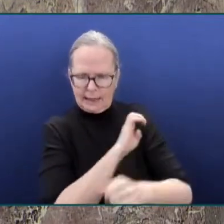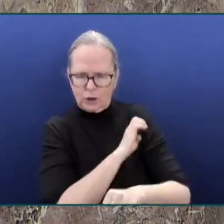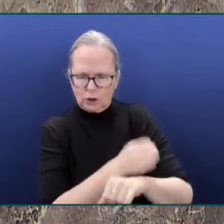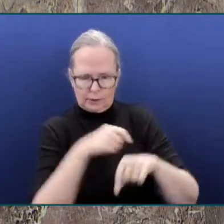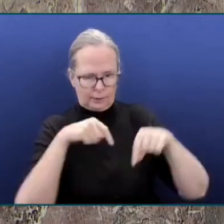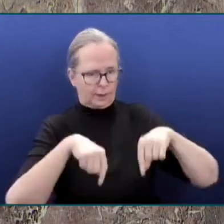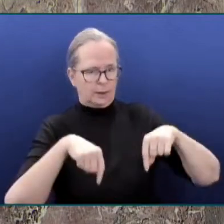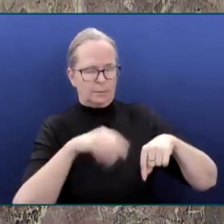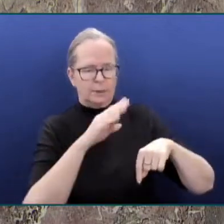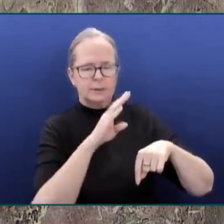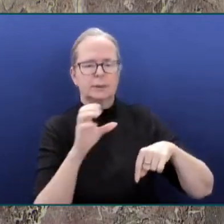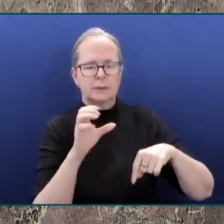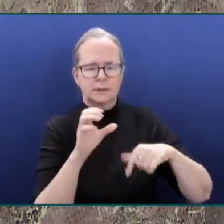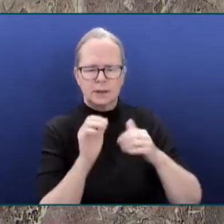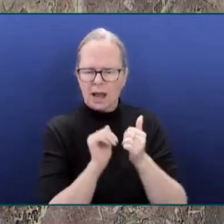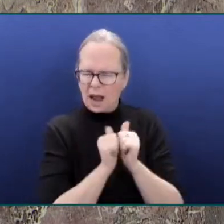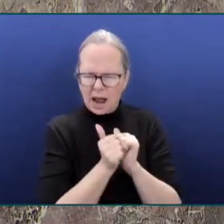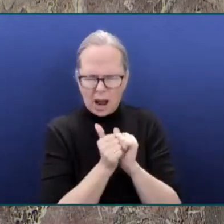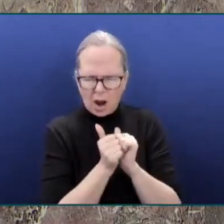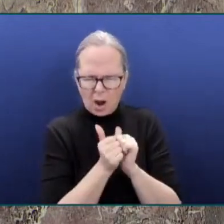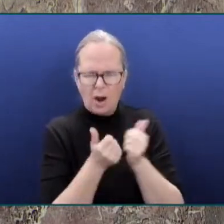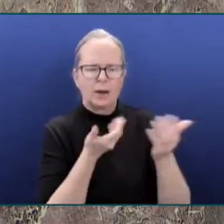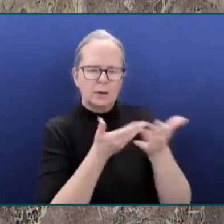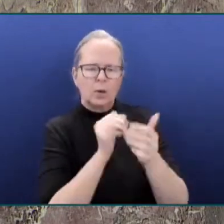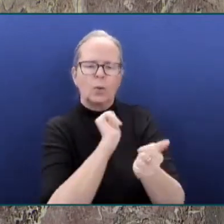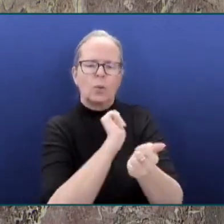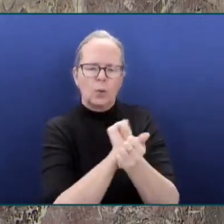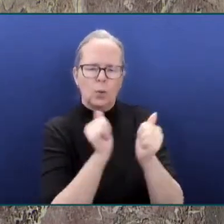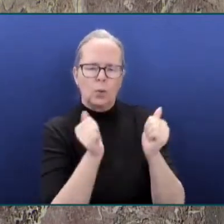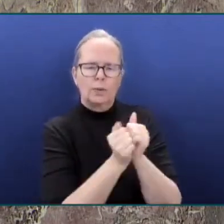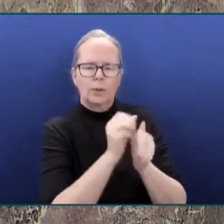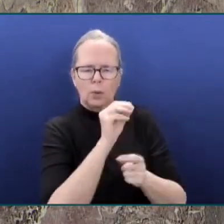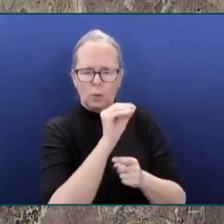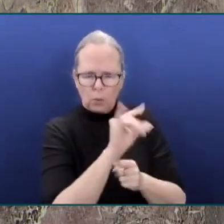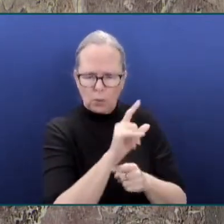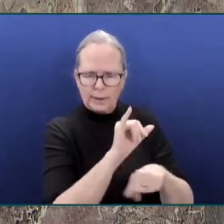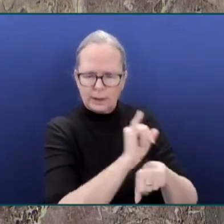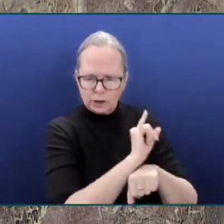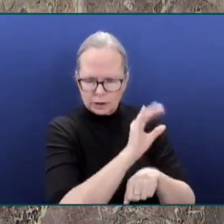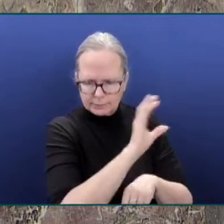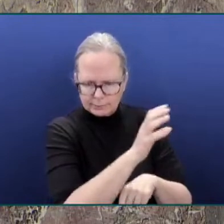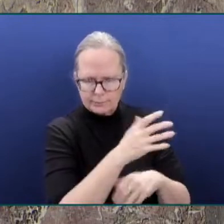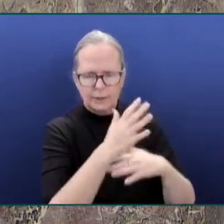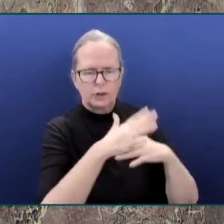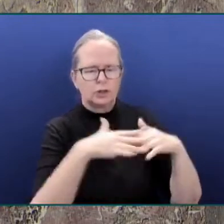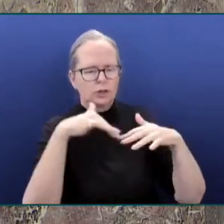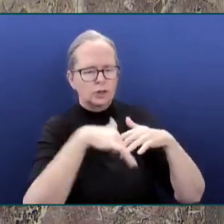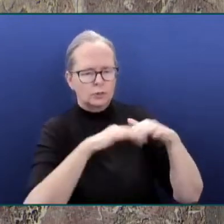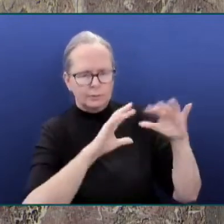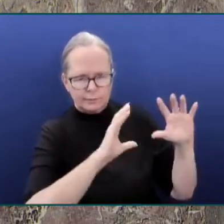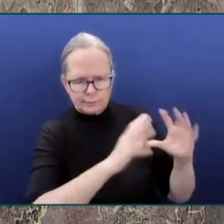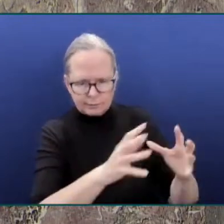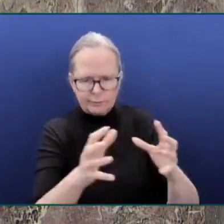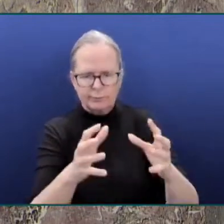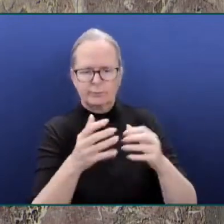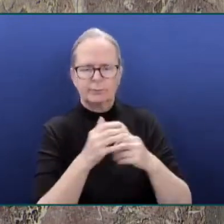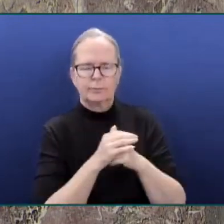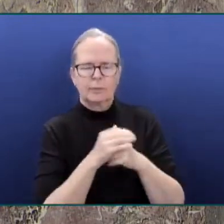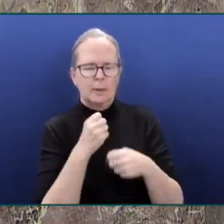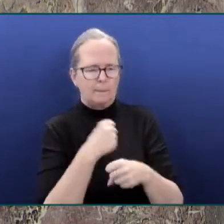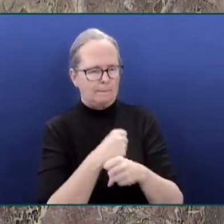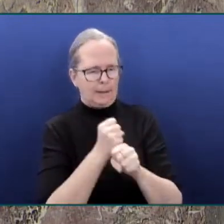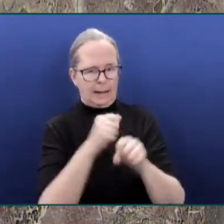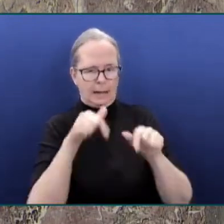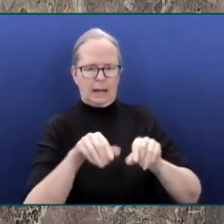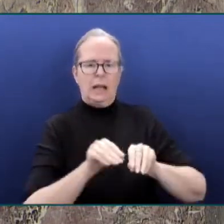Indigenous nations to put in place a regulatory cap on emissions from the oil and gas sector. There are